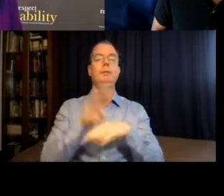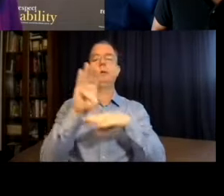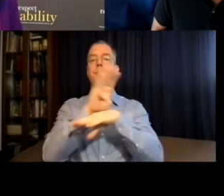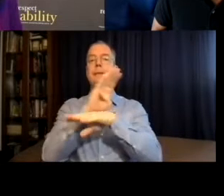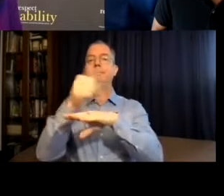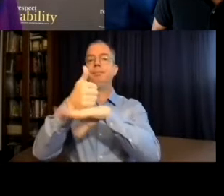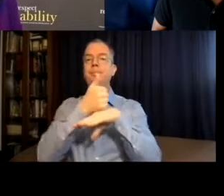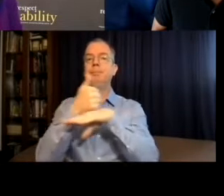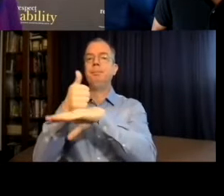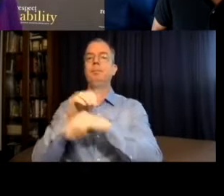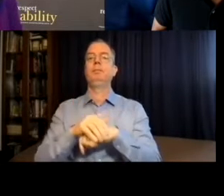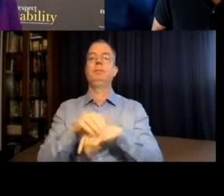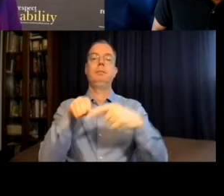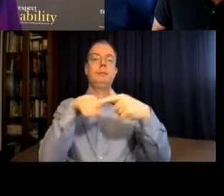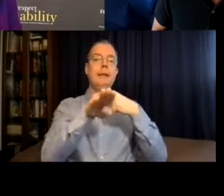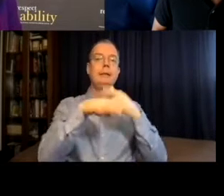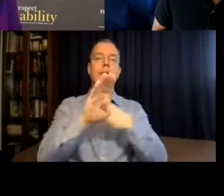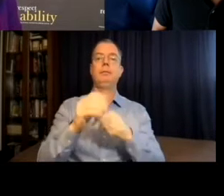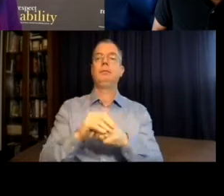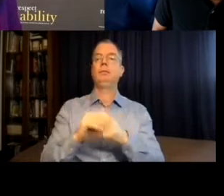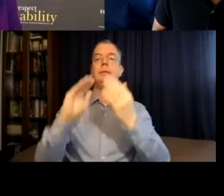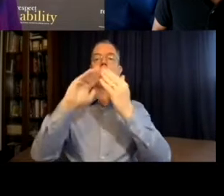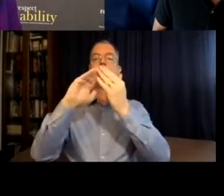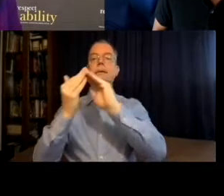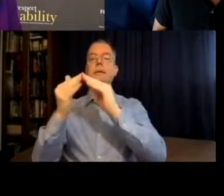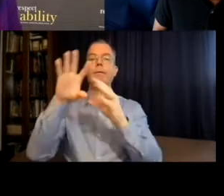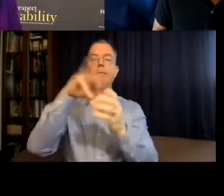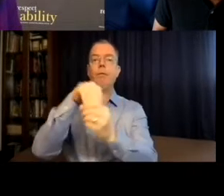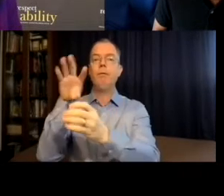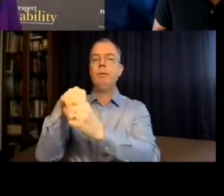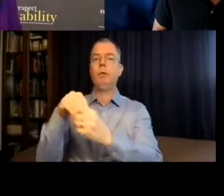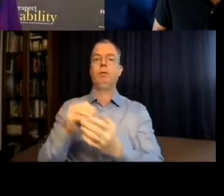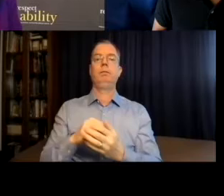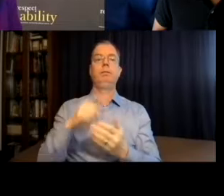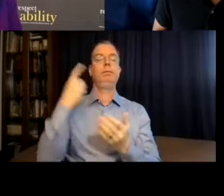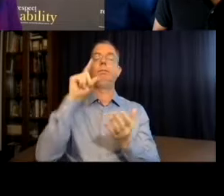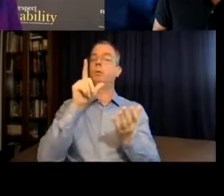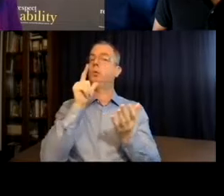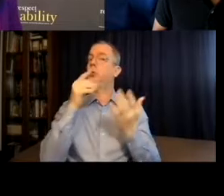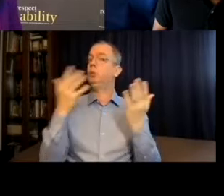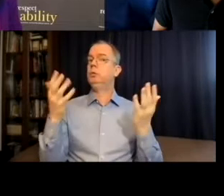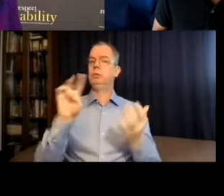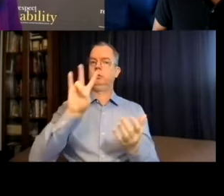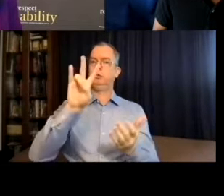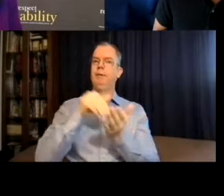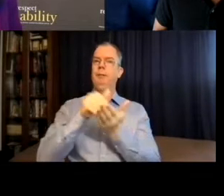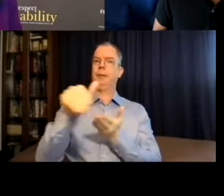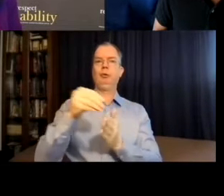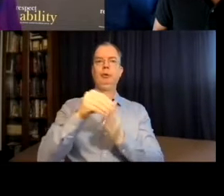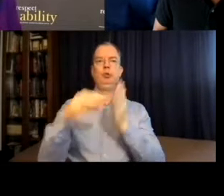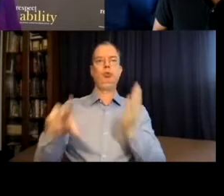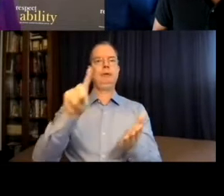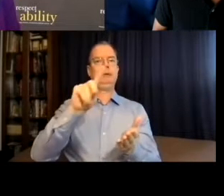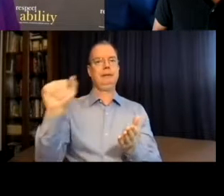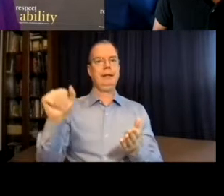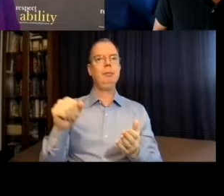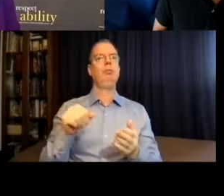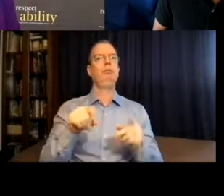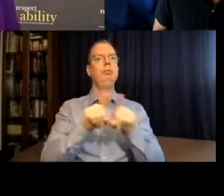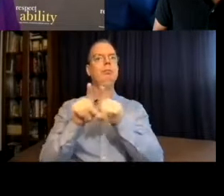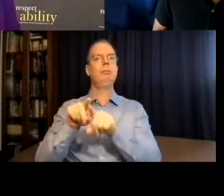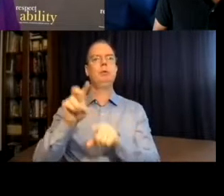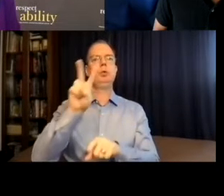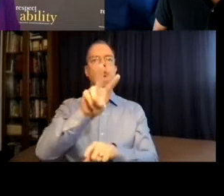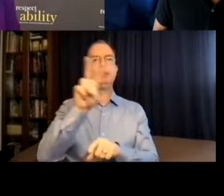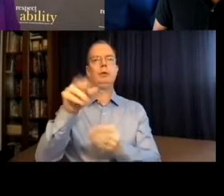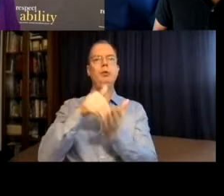education, employment, entrepreneurship, access, civic engagement for 7 million students with disabilities. And there are